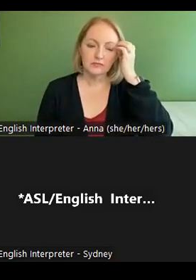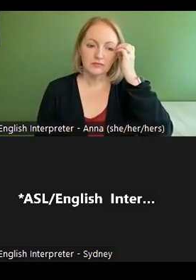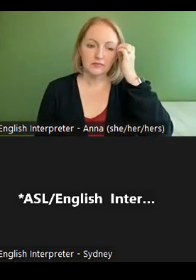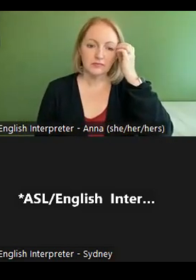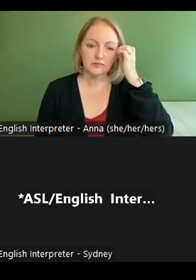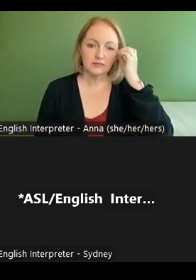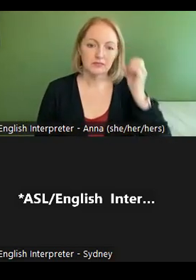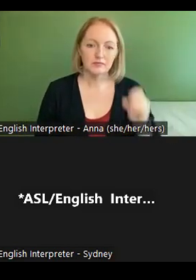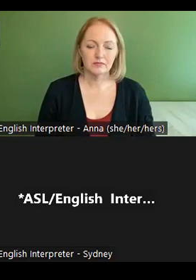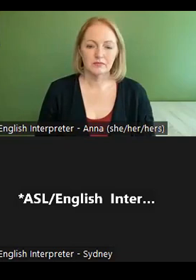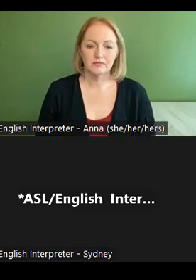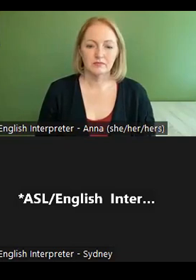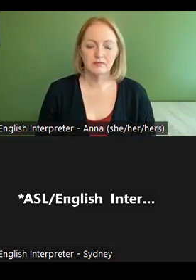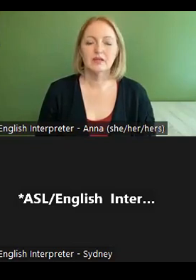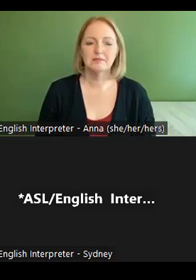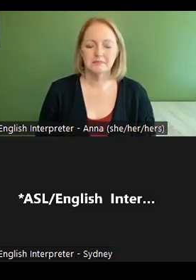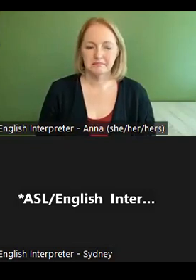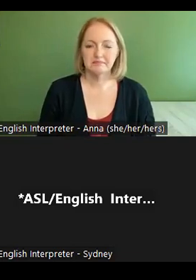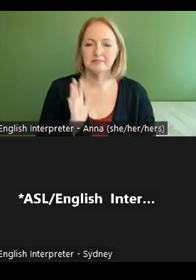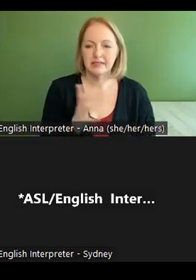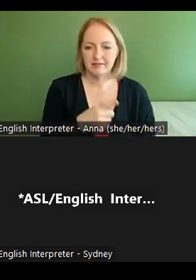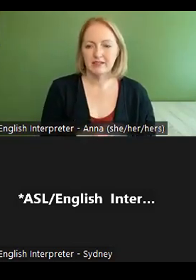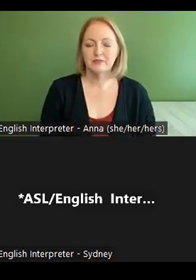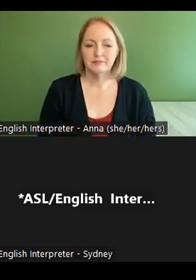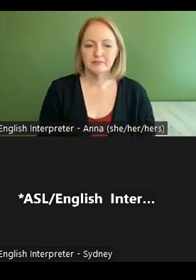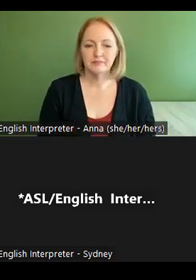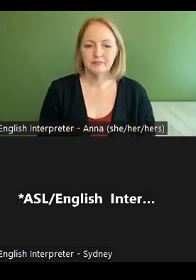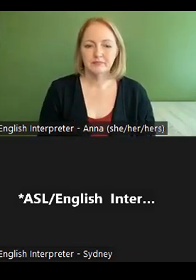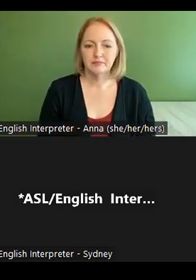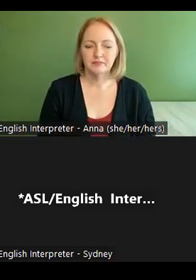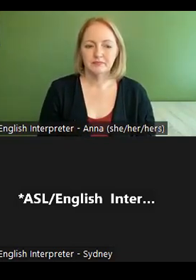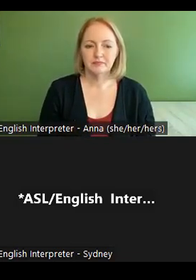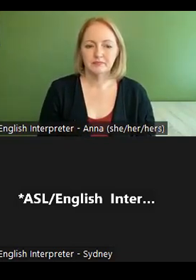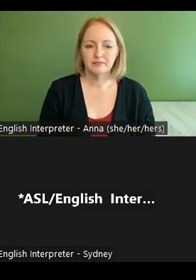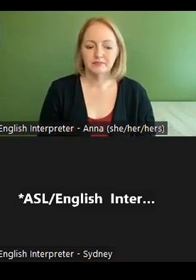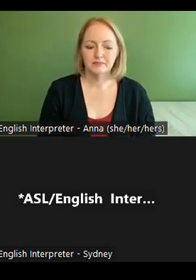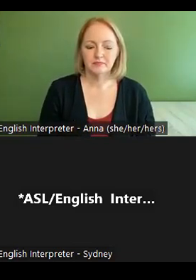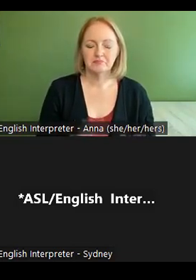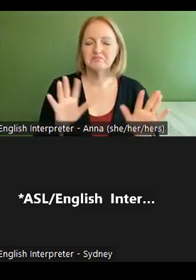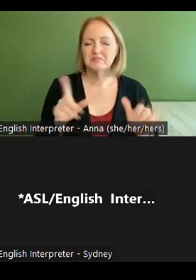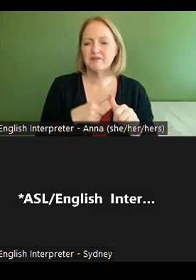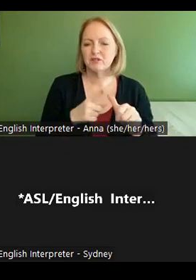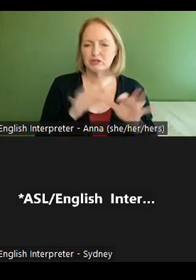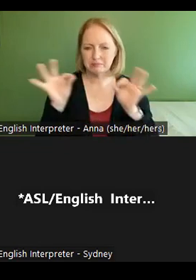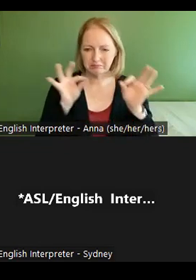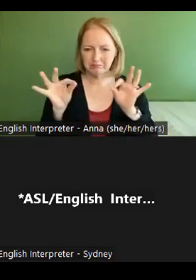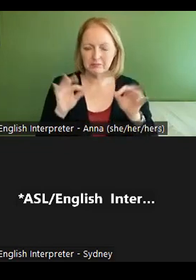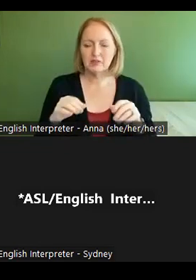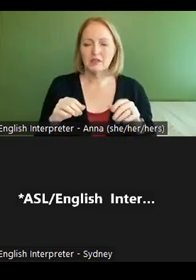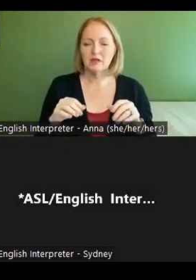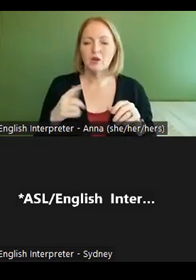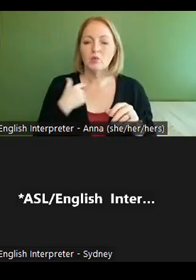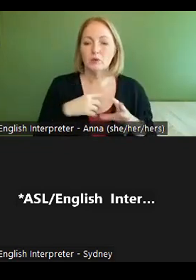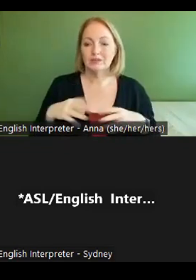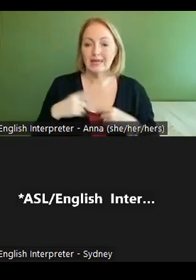Actually, let me leave it here. So let's first do this. We're going to take questions,